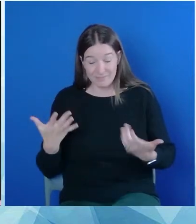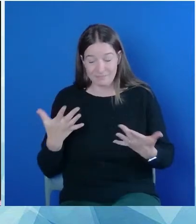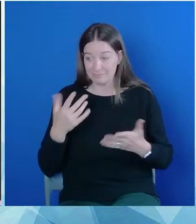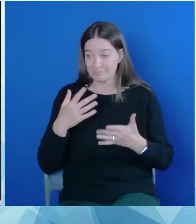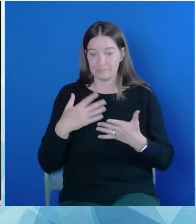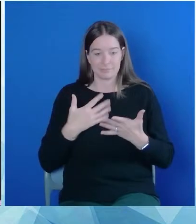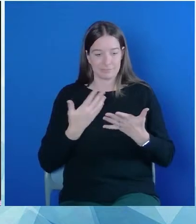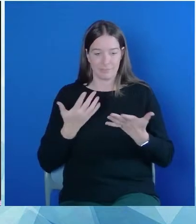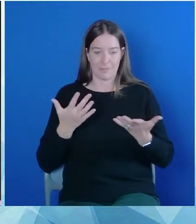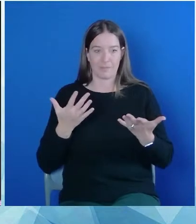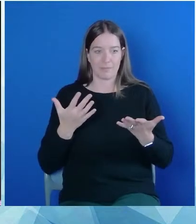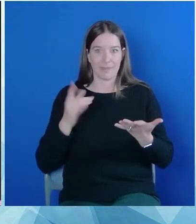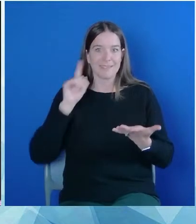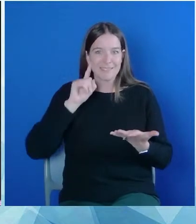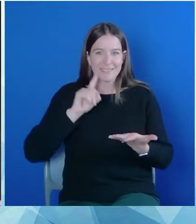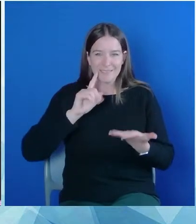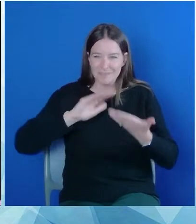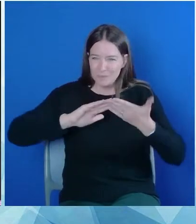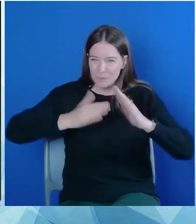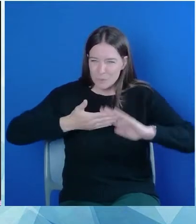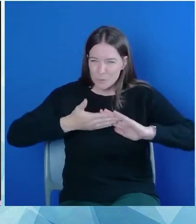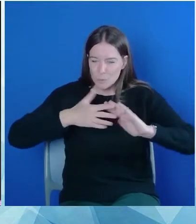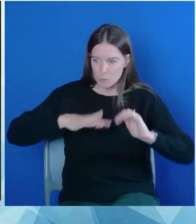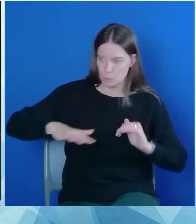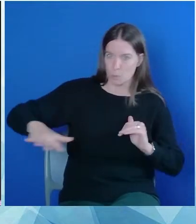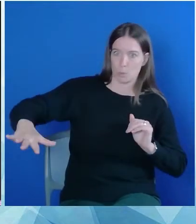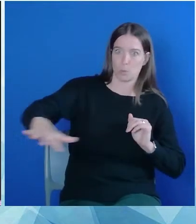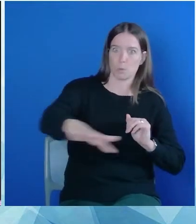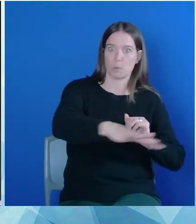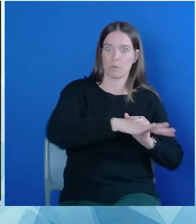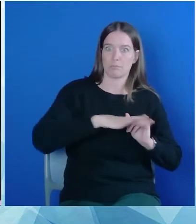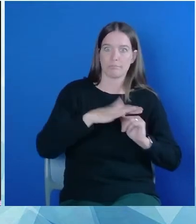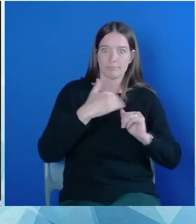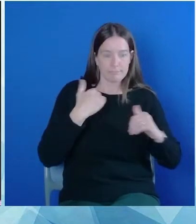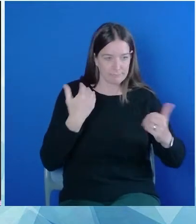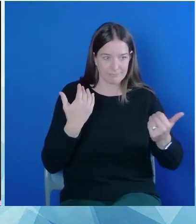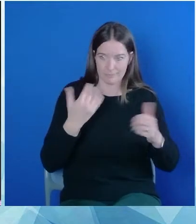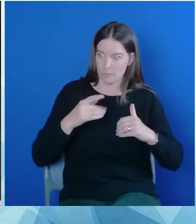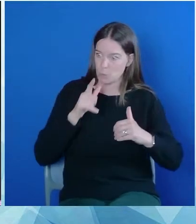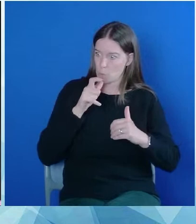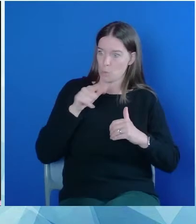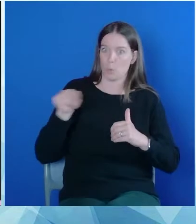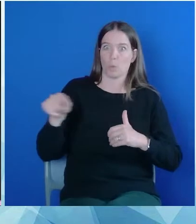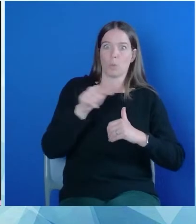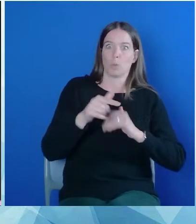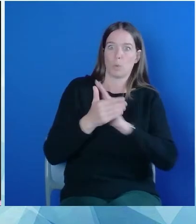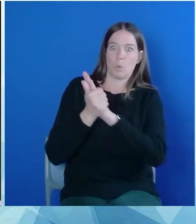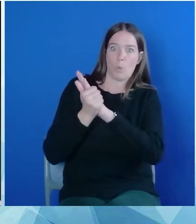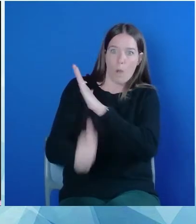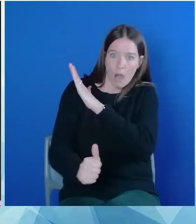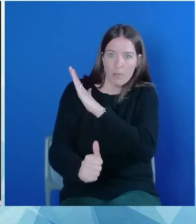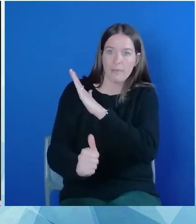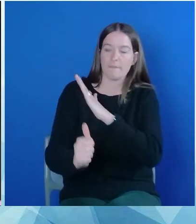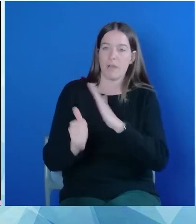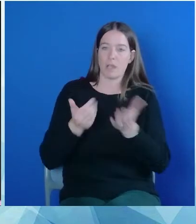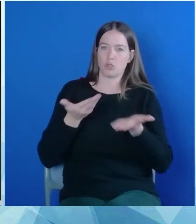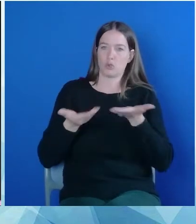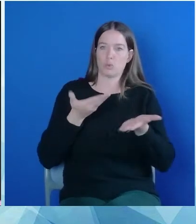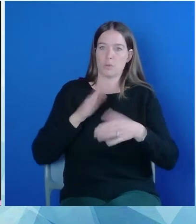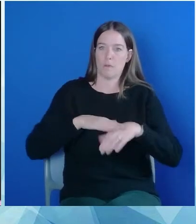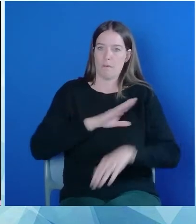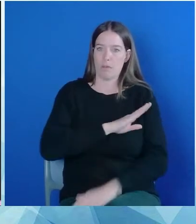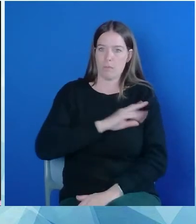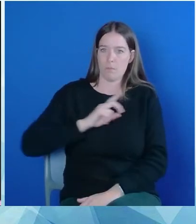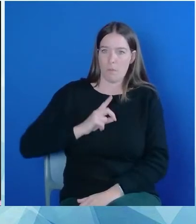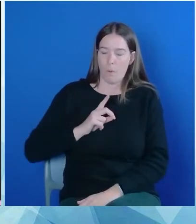people from the deaf community who are qualified to serve on the board are often the same people who